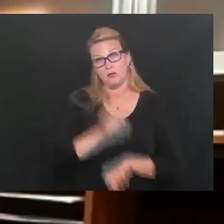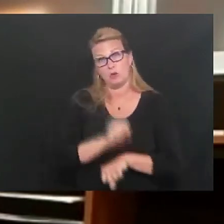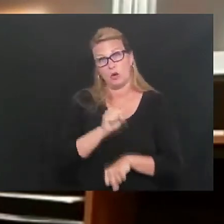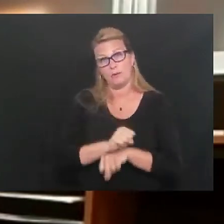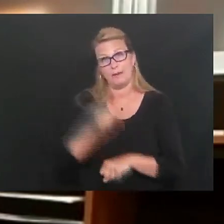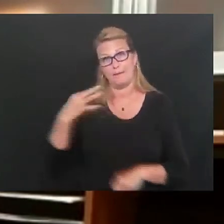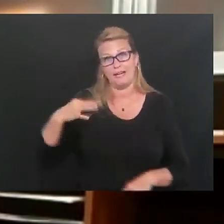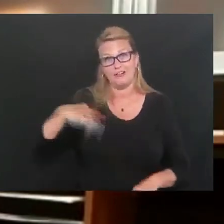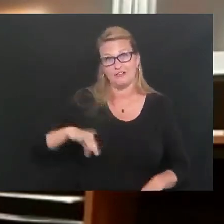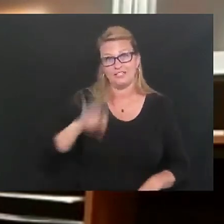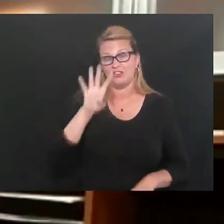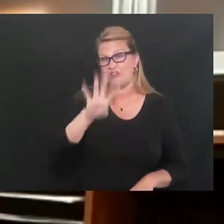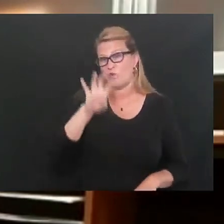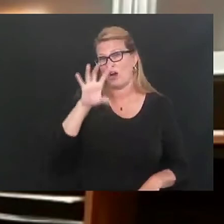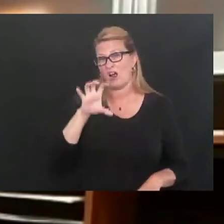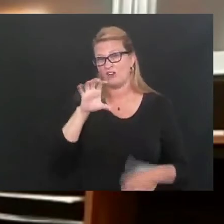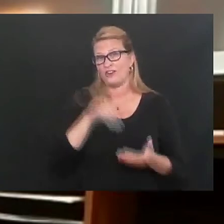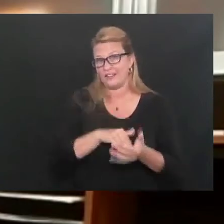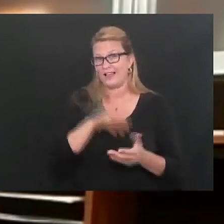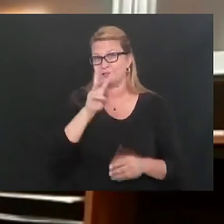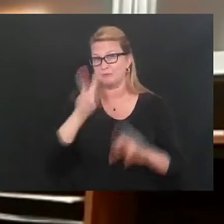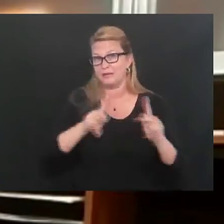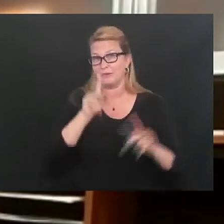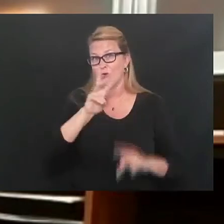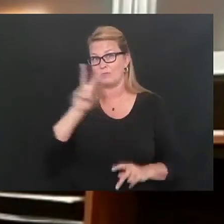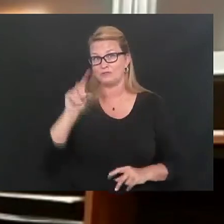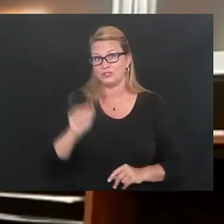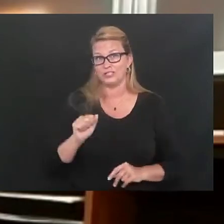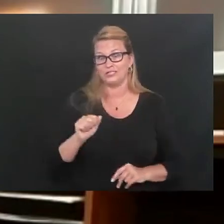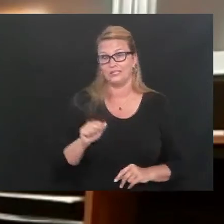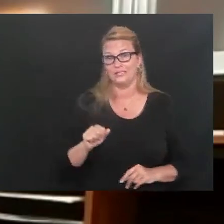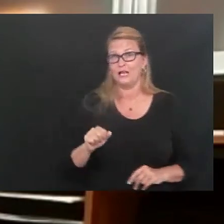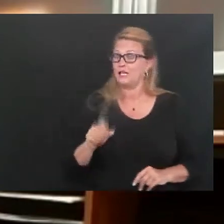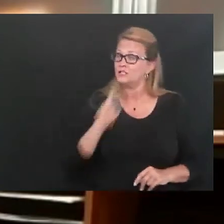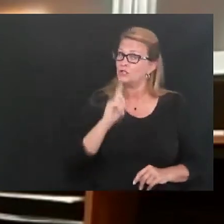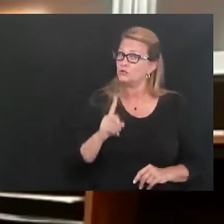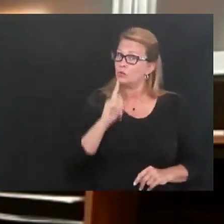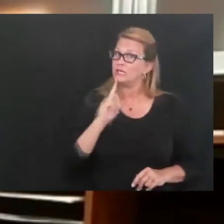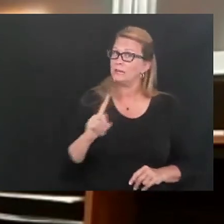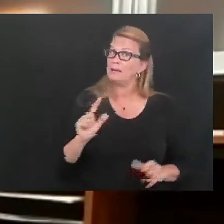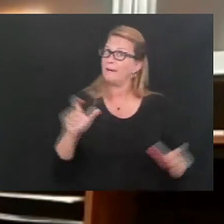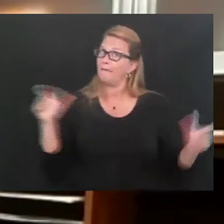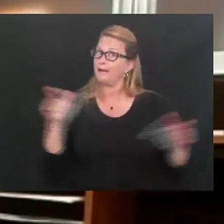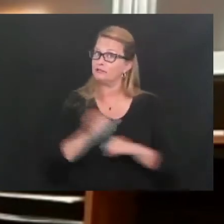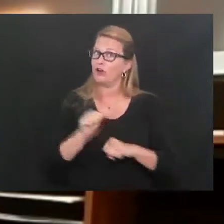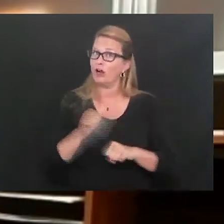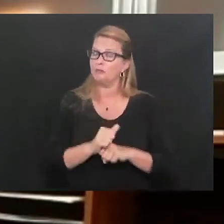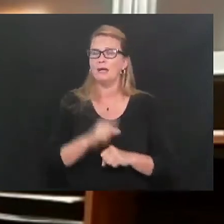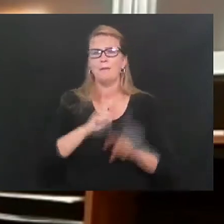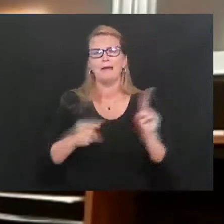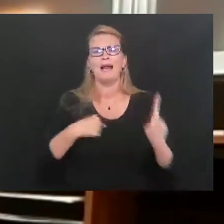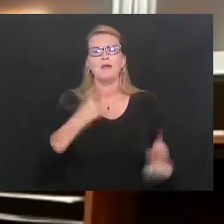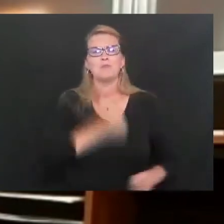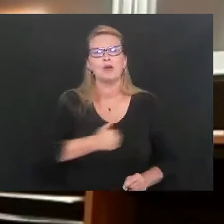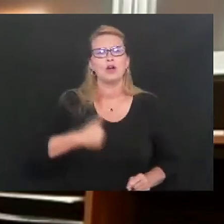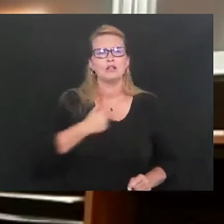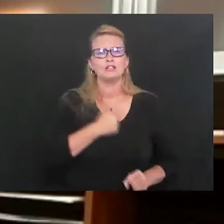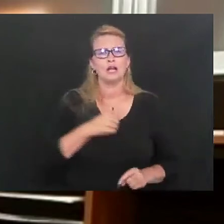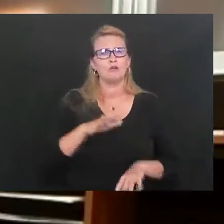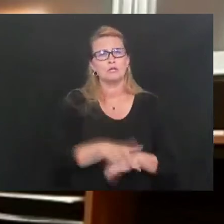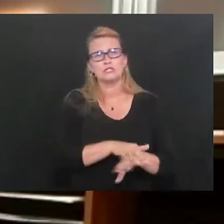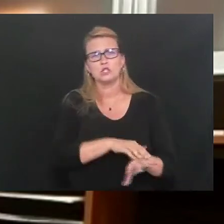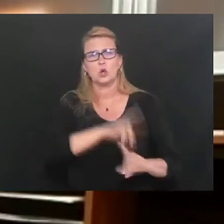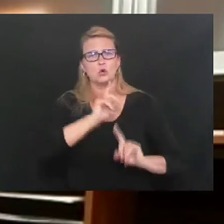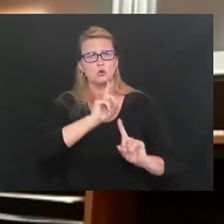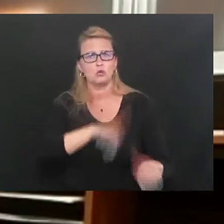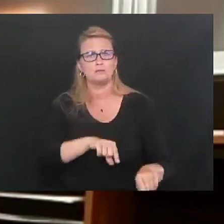nearly 400,000 West Virginians. And so it has been a monumental task. And so I apologize if things have been a little slow in responding,